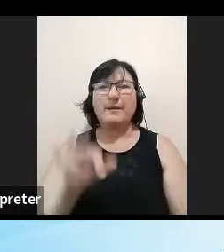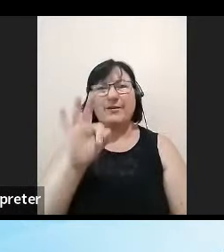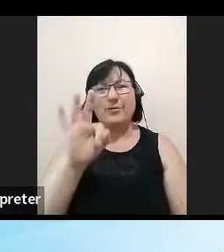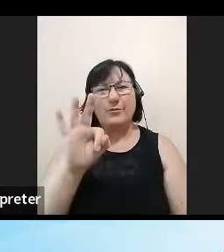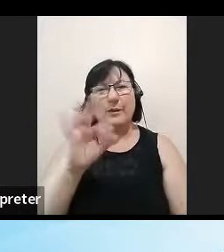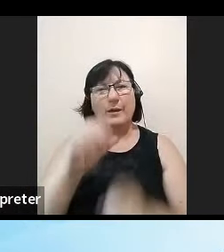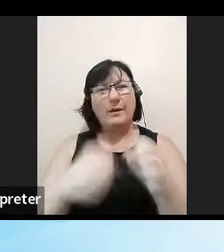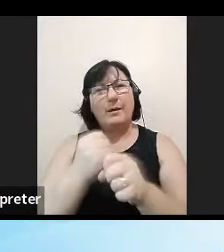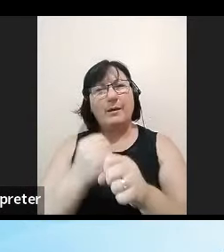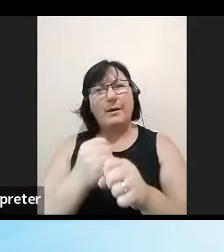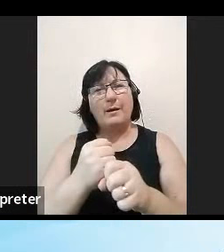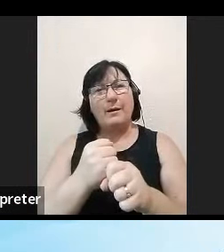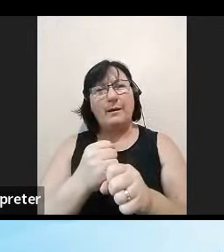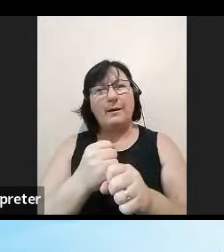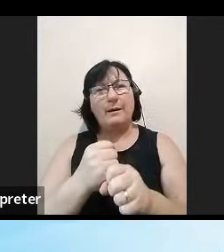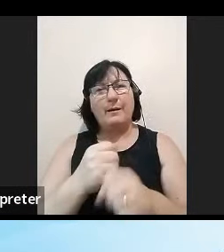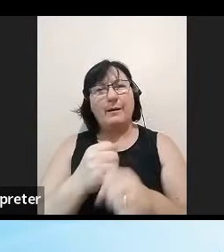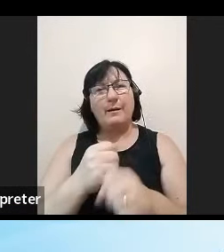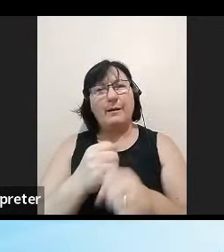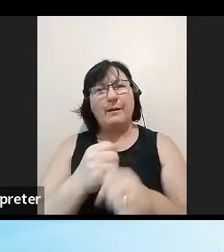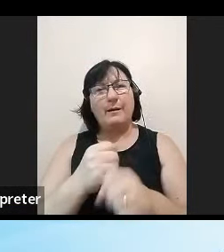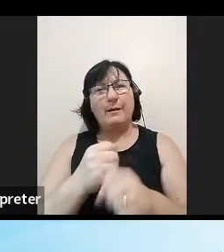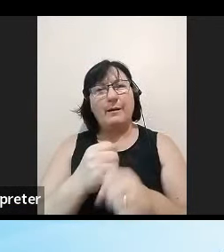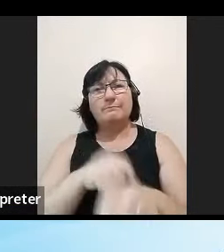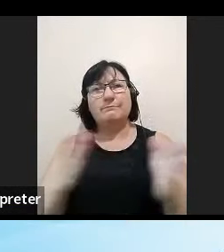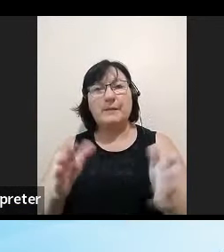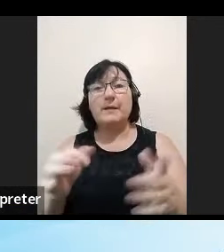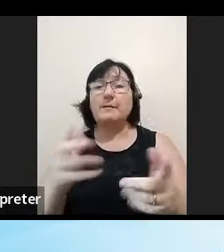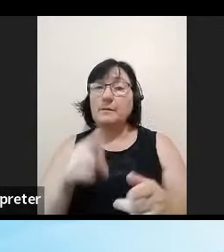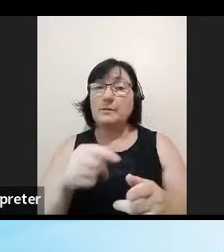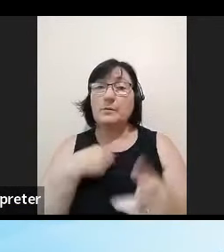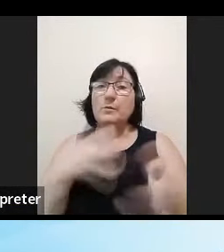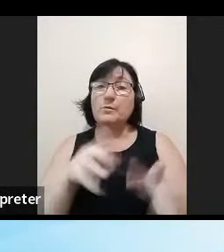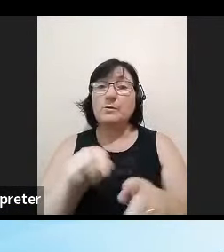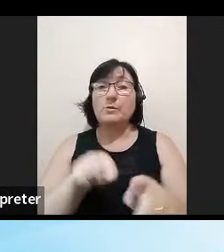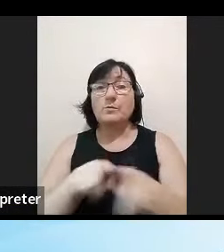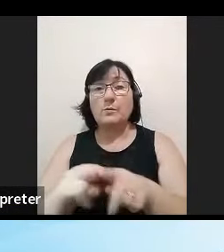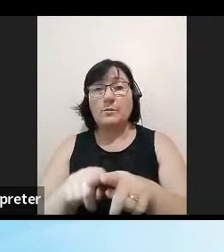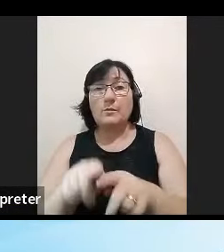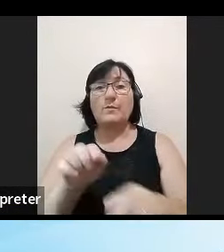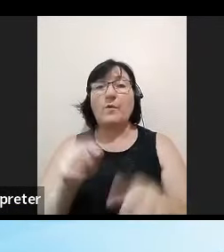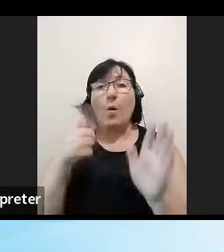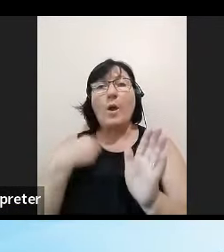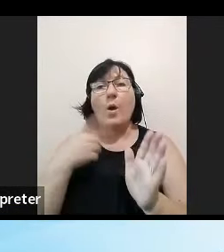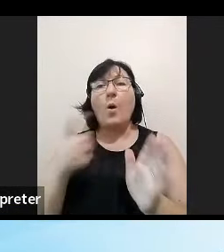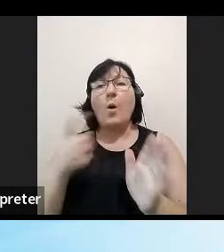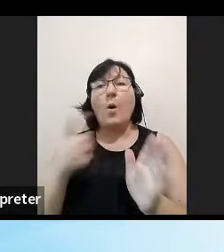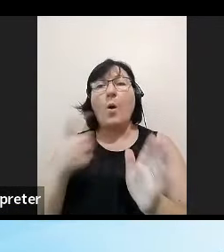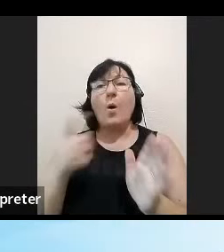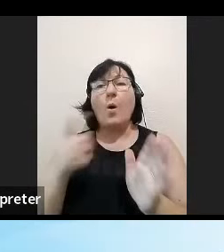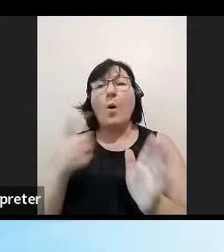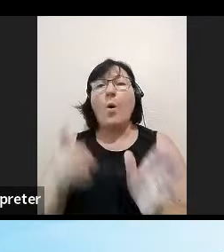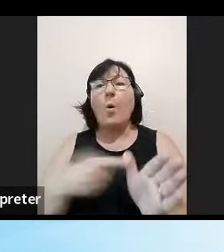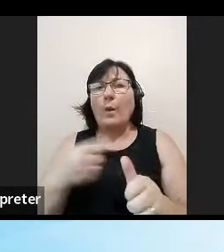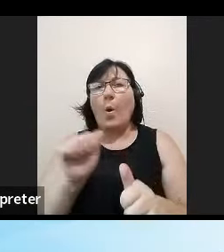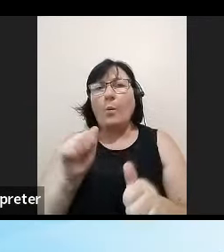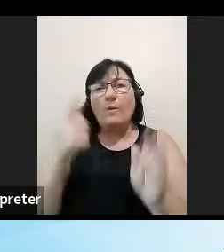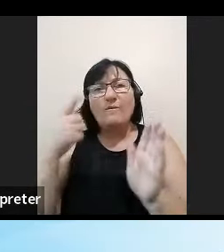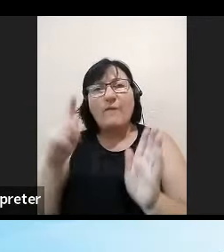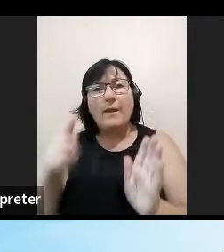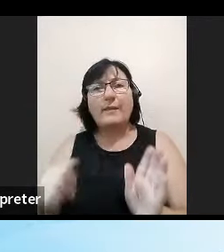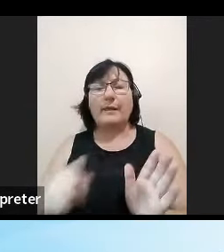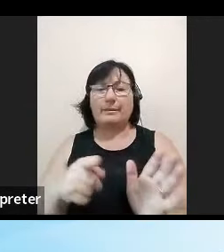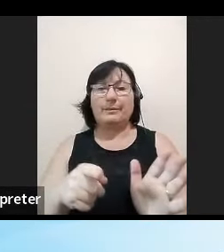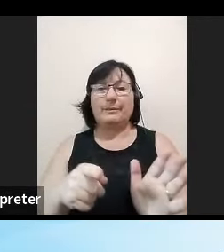to test or to validate some of your systems. So we're saying we would like you to be operational for a period of